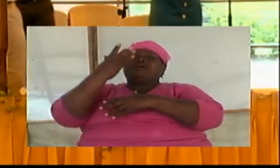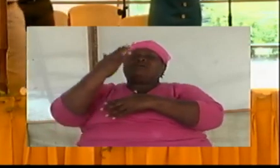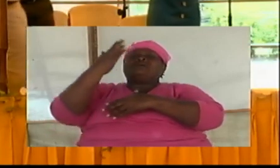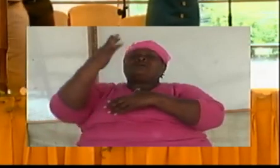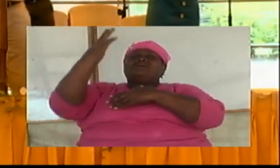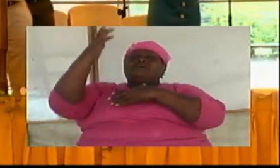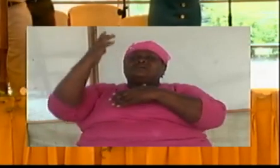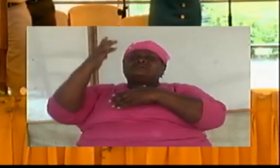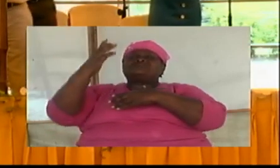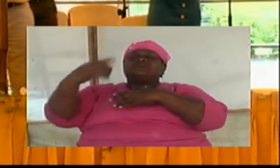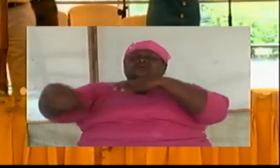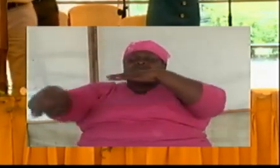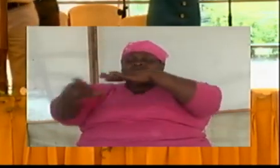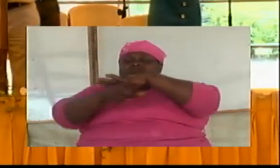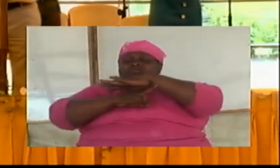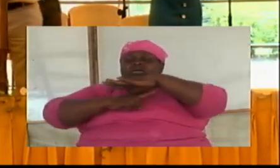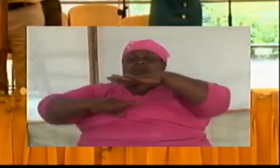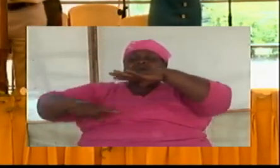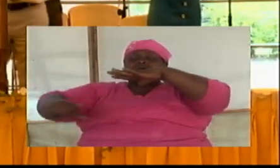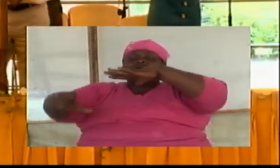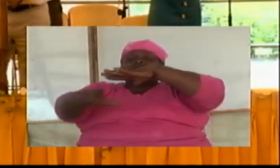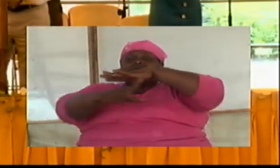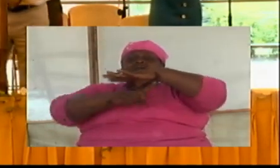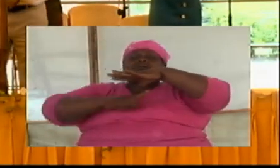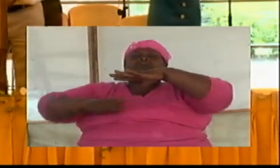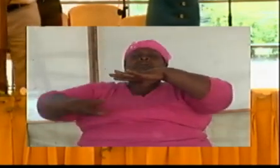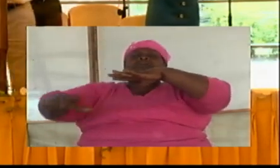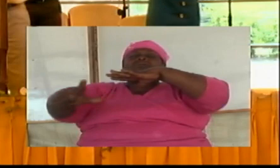flows to the lowest valley?